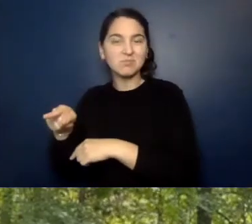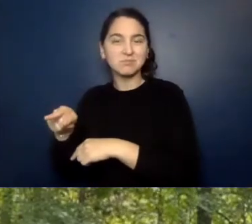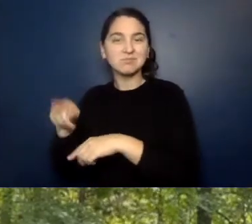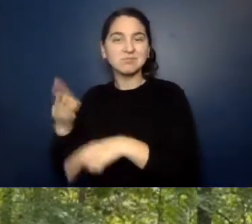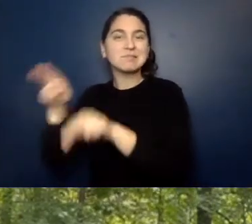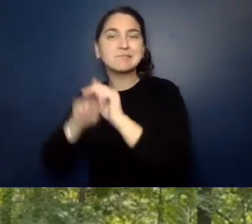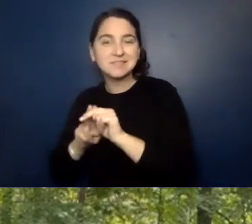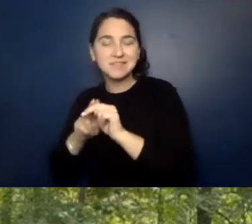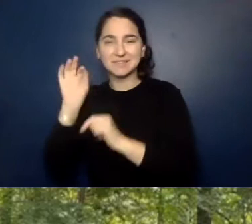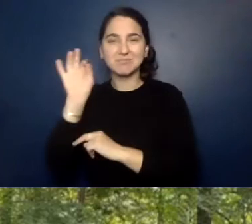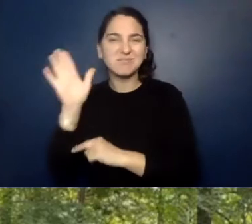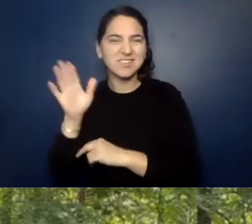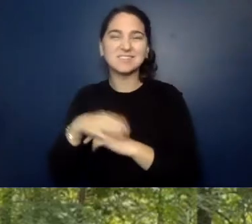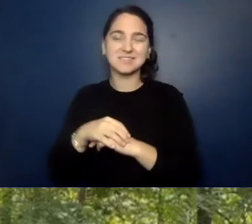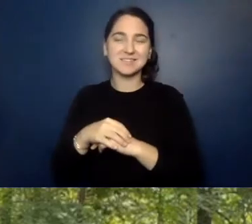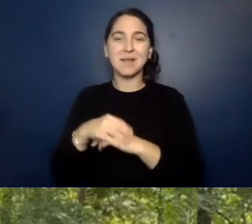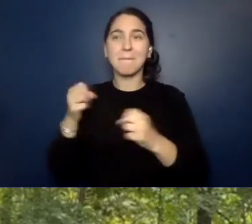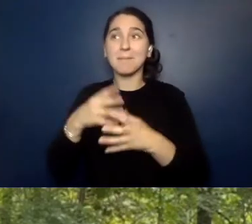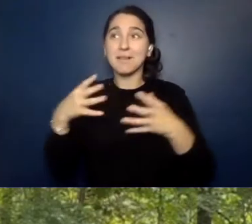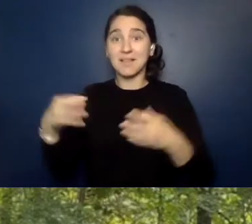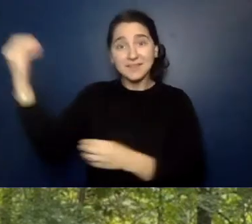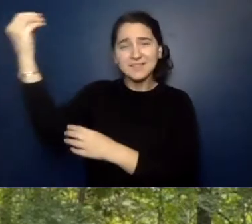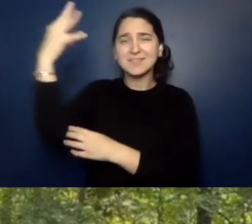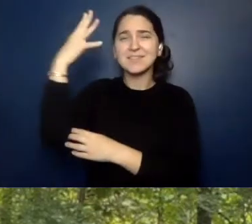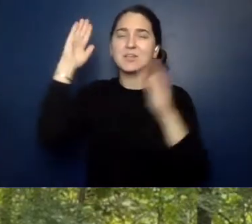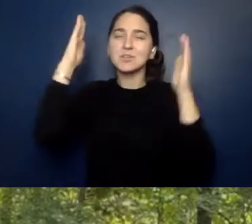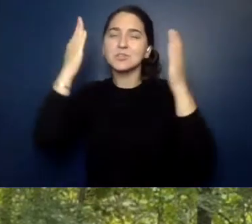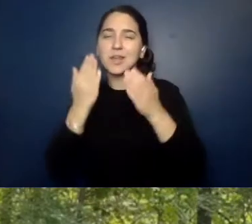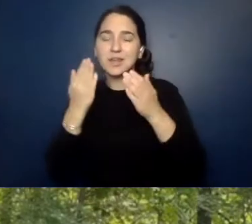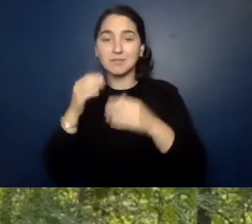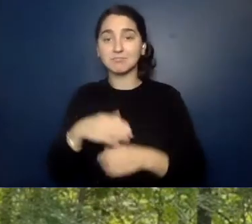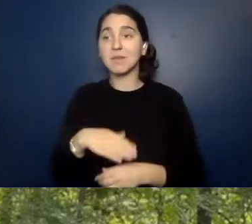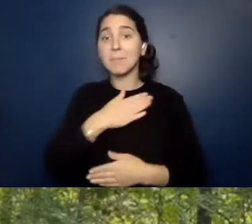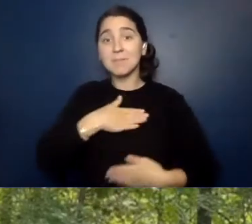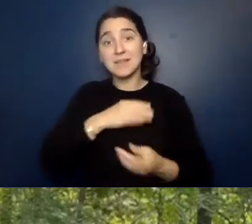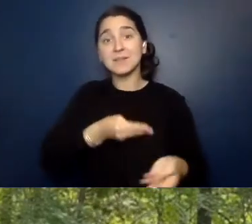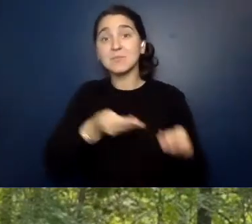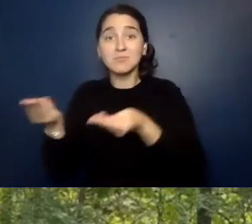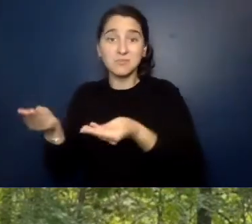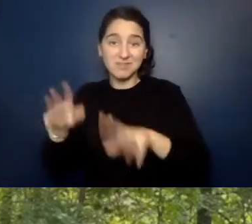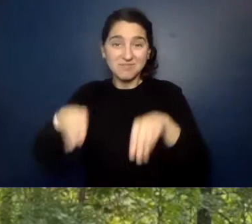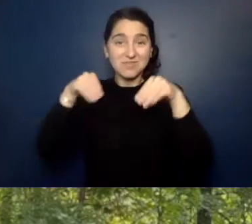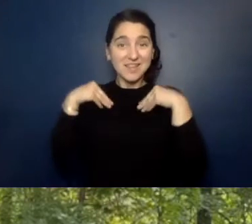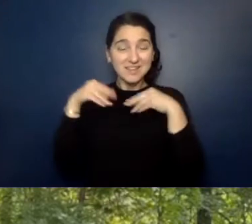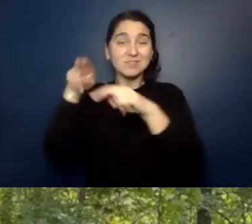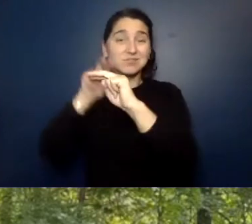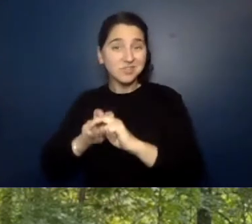a.m. There is plenty of sunshine and shade. Feel free to bring a blanket to sit on or some chairs if you'd like.